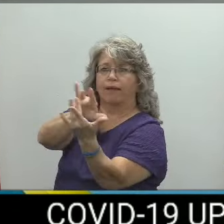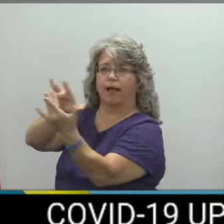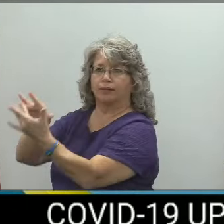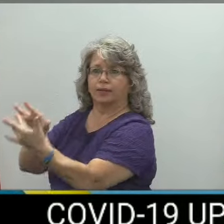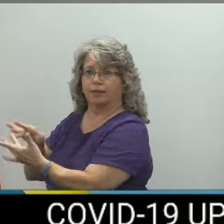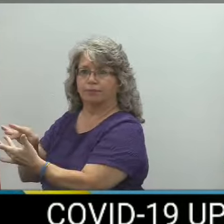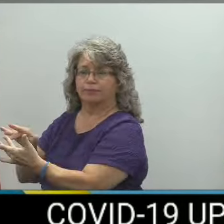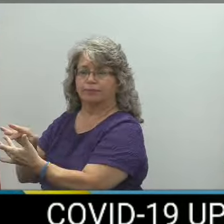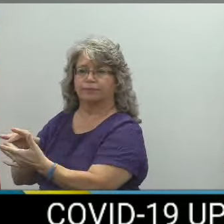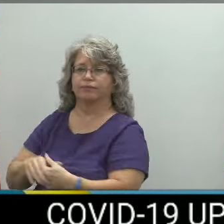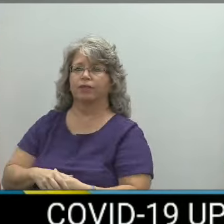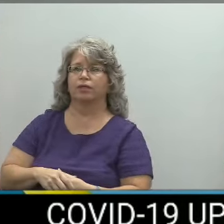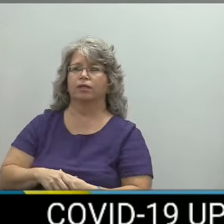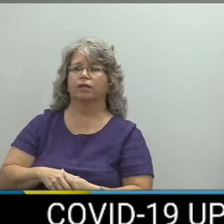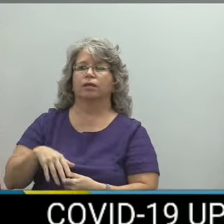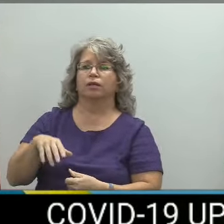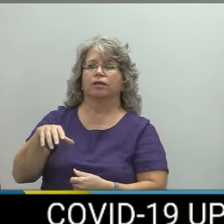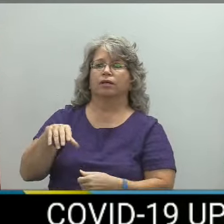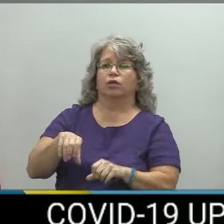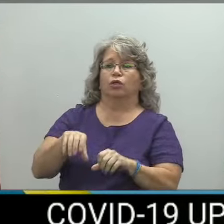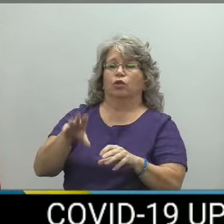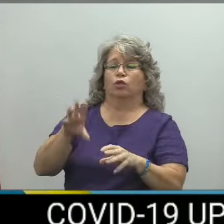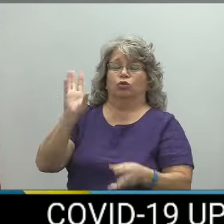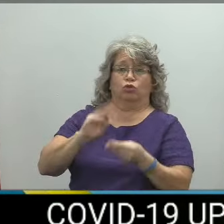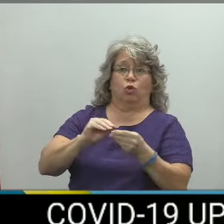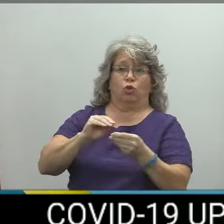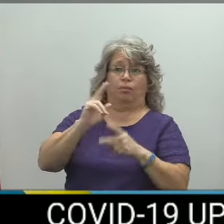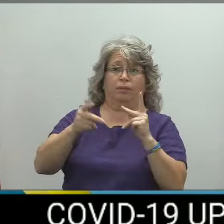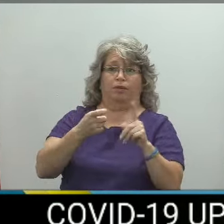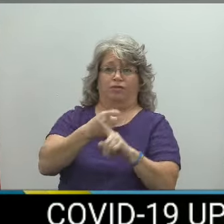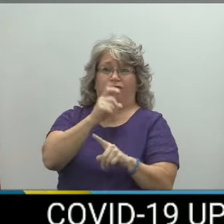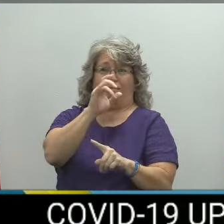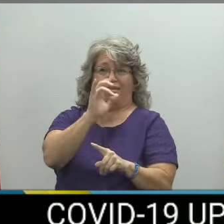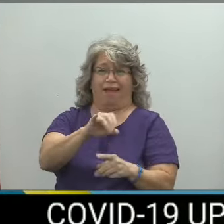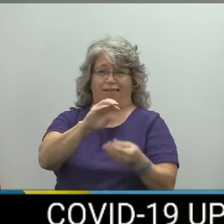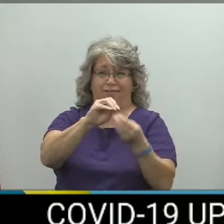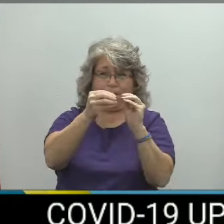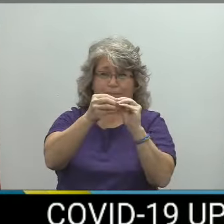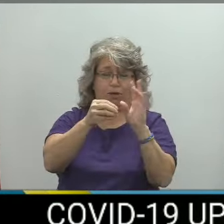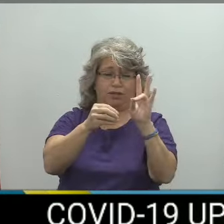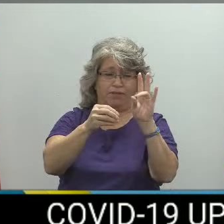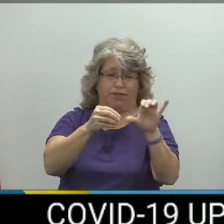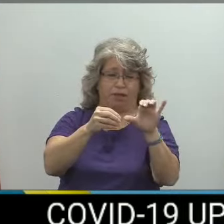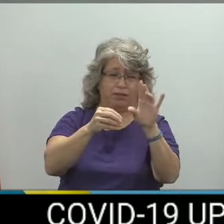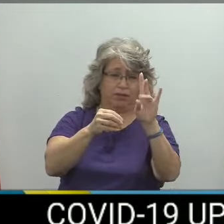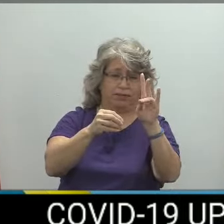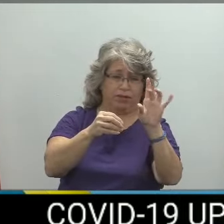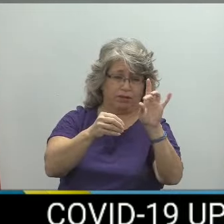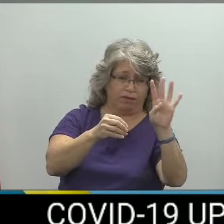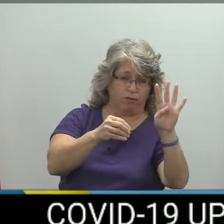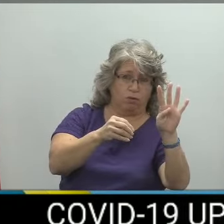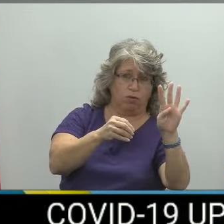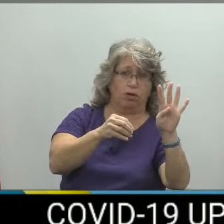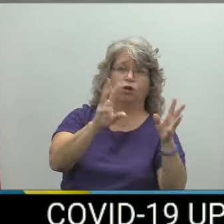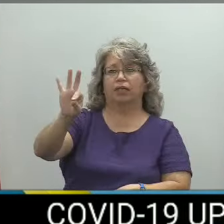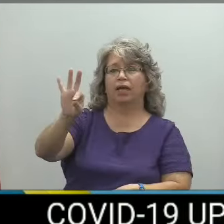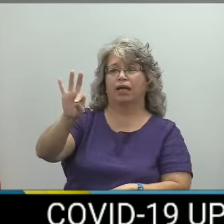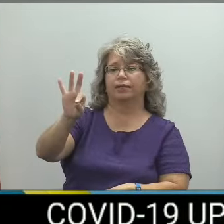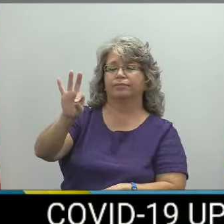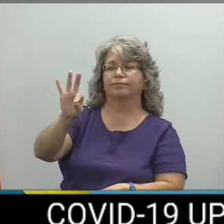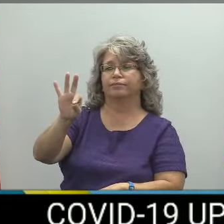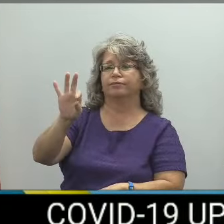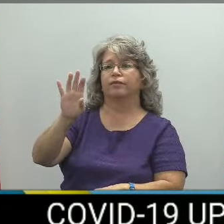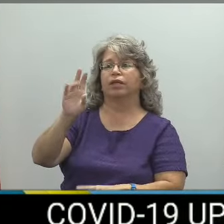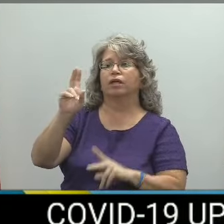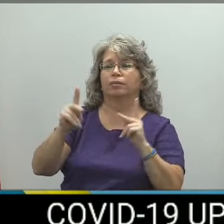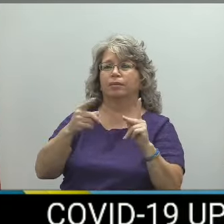is 280, and the total deaths is 79. So we continue to encourage you to get your vaccines. I know had